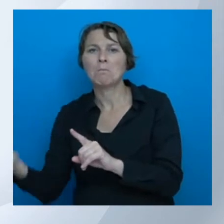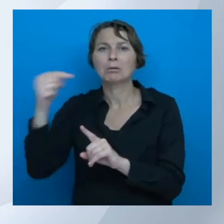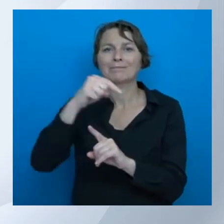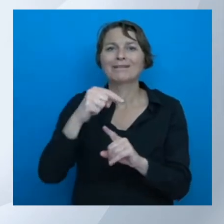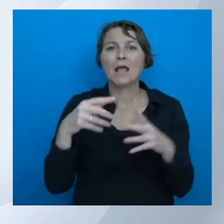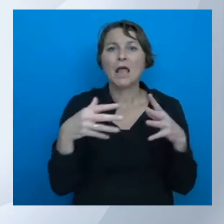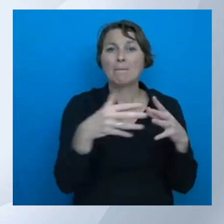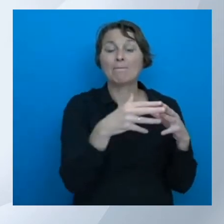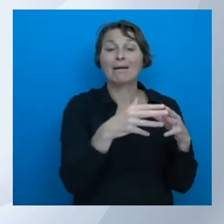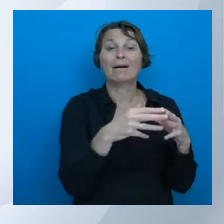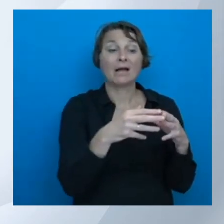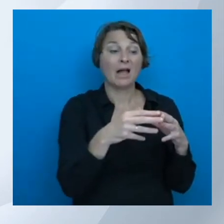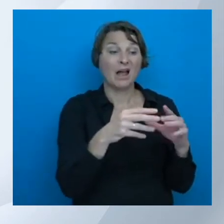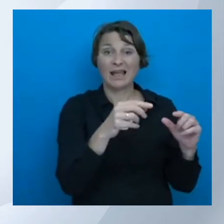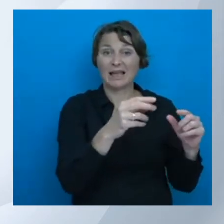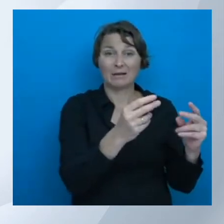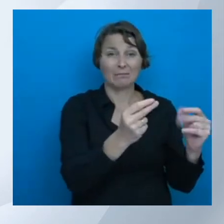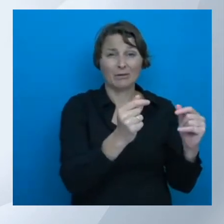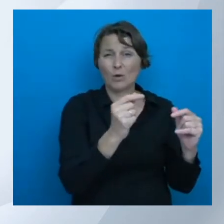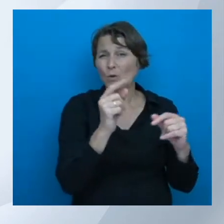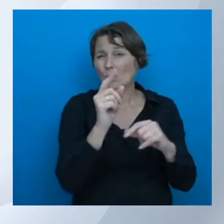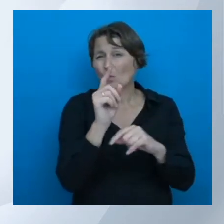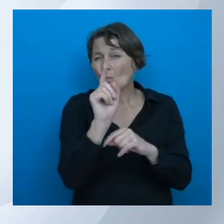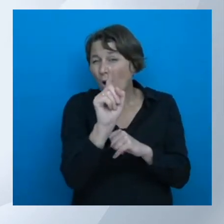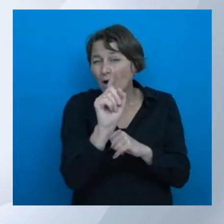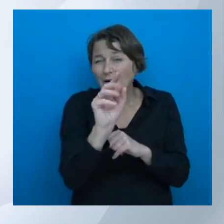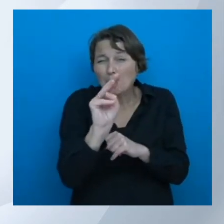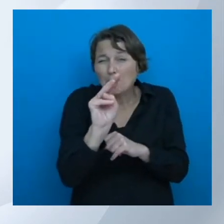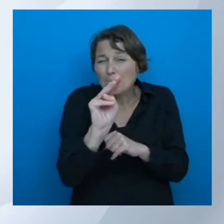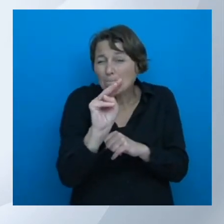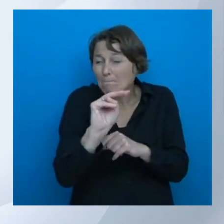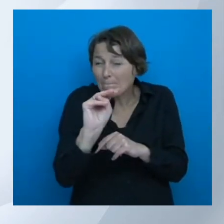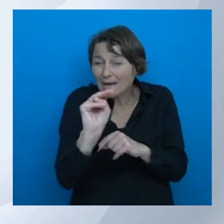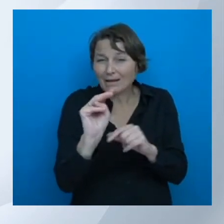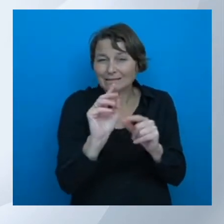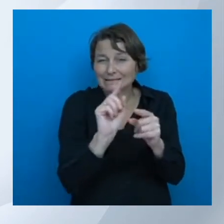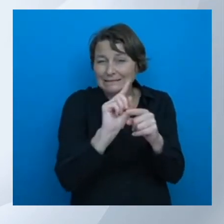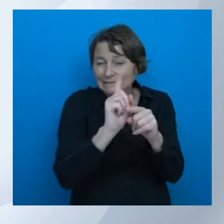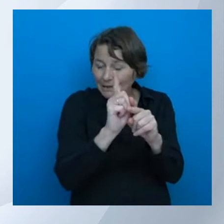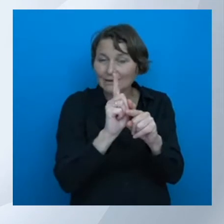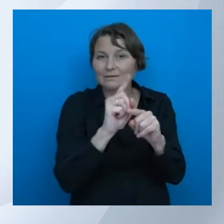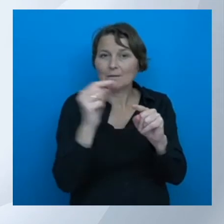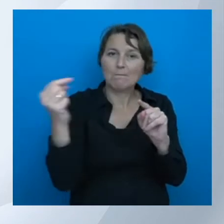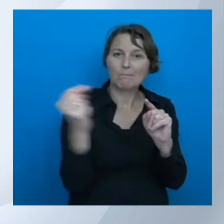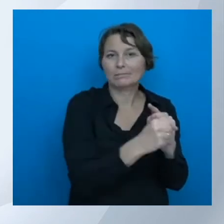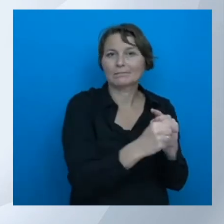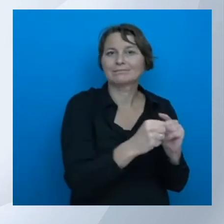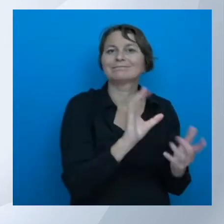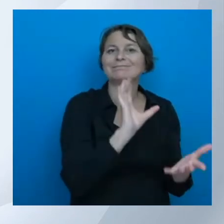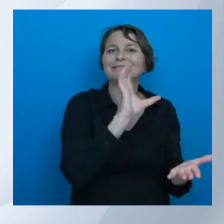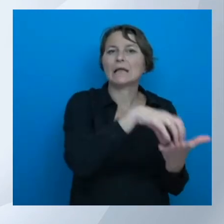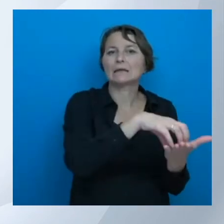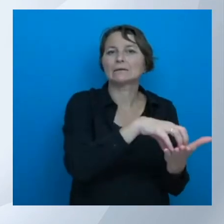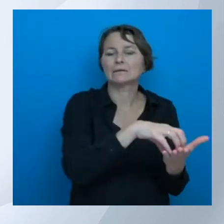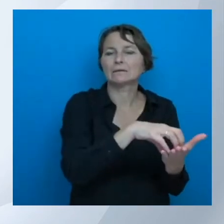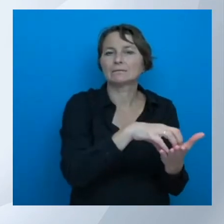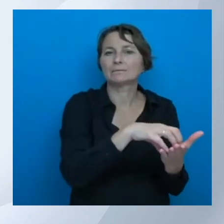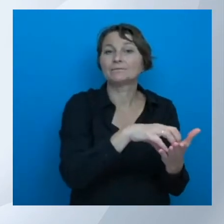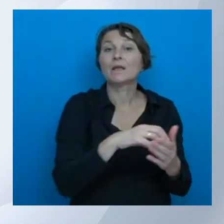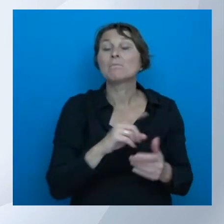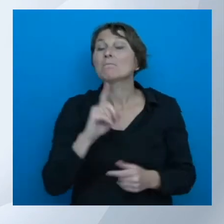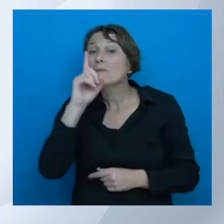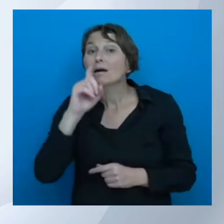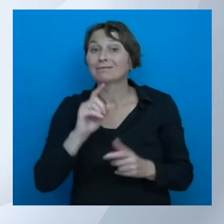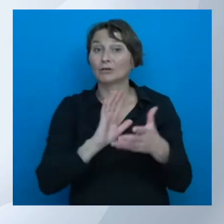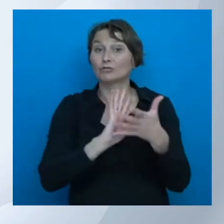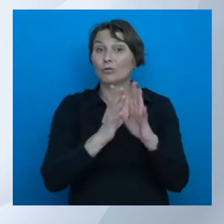and within like a 1 millisecond hop be in the IBM data center. Whereas with something like Traffic Manager, that request